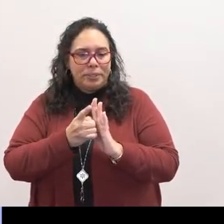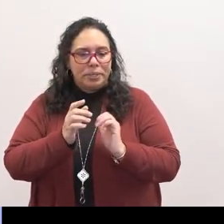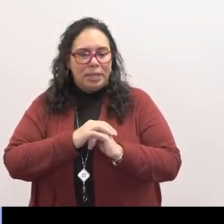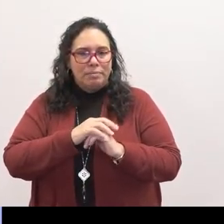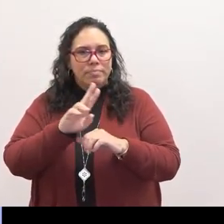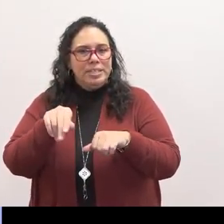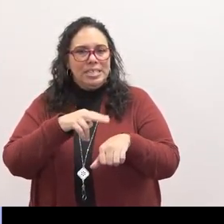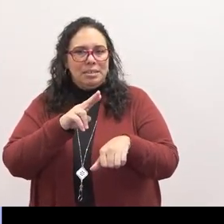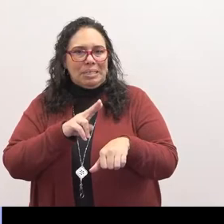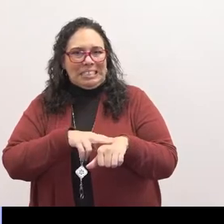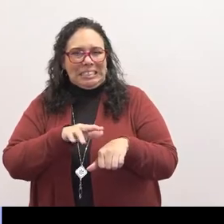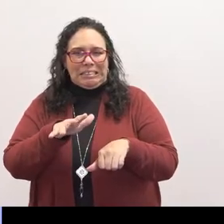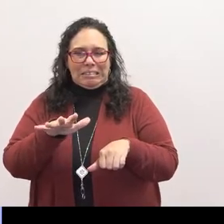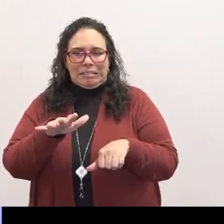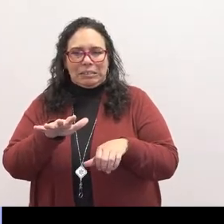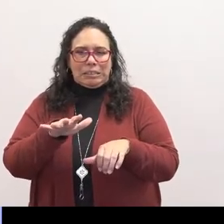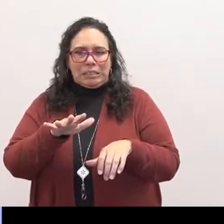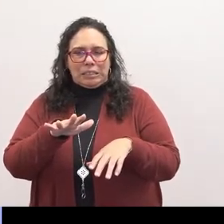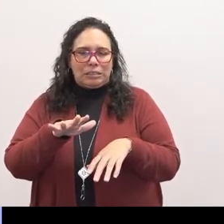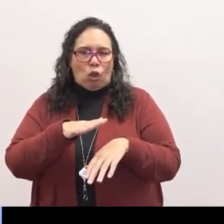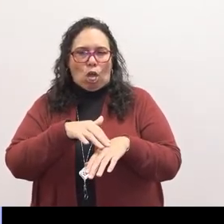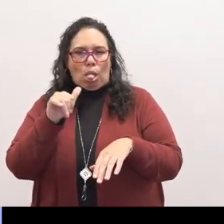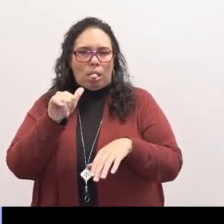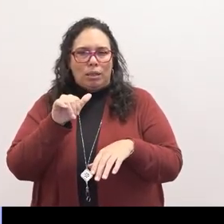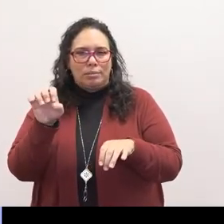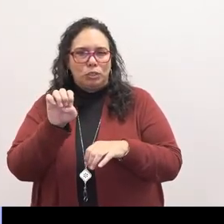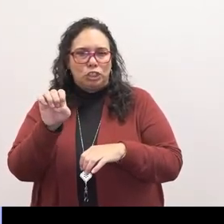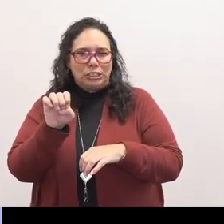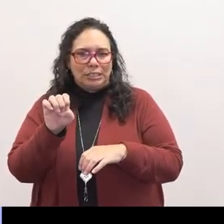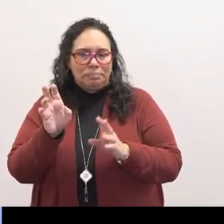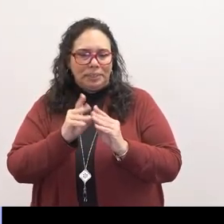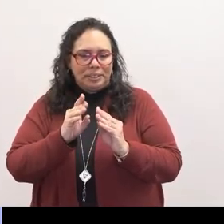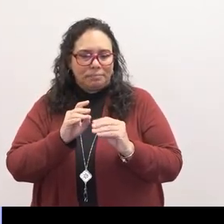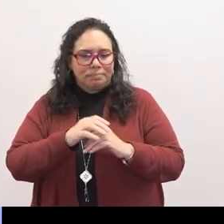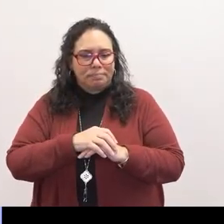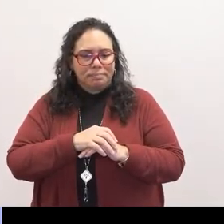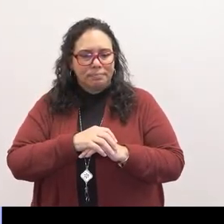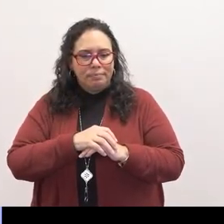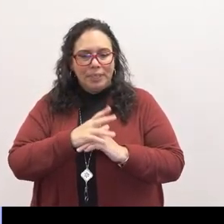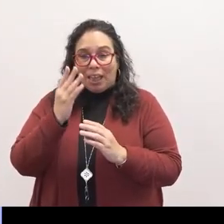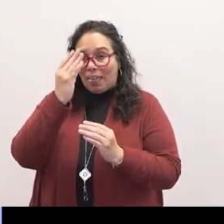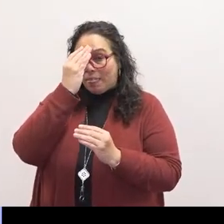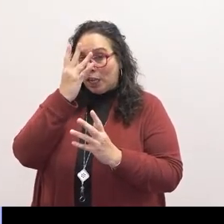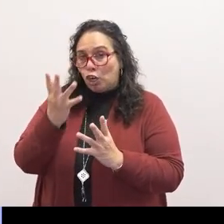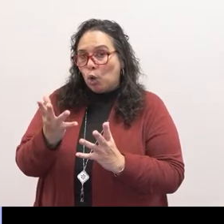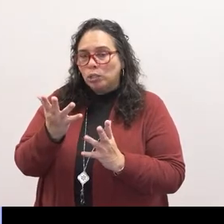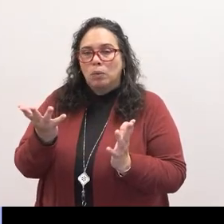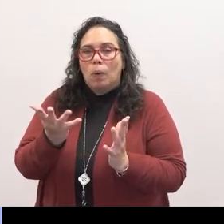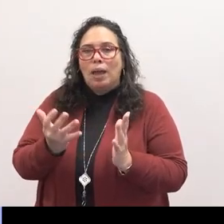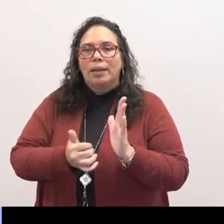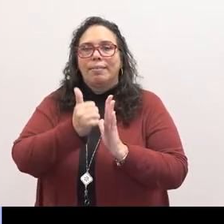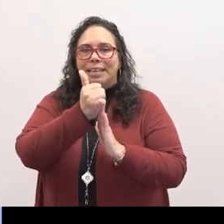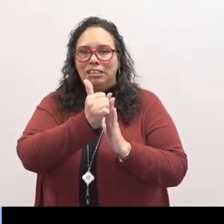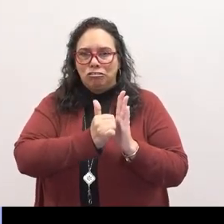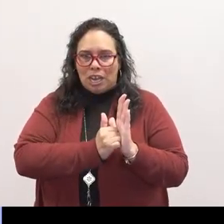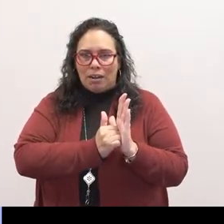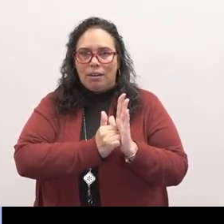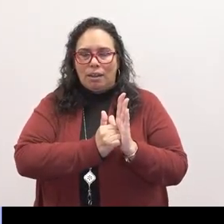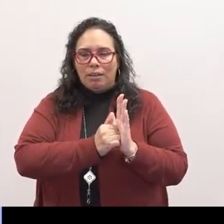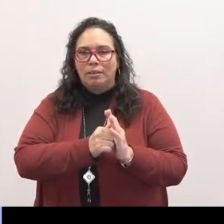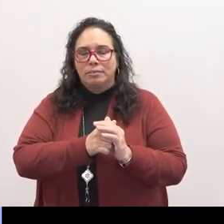Typically, we're very leery of calling emergency meetings. And the notice is the agenda, right? You see the agenda,